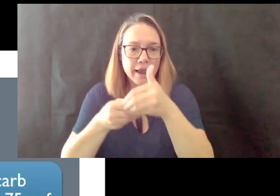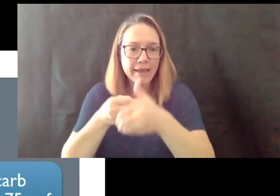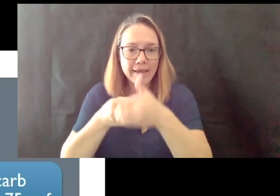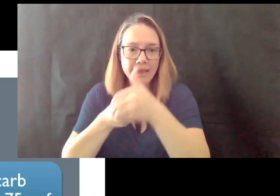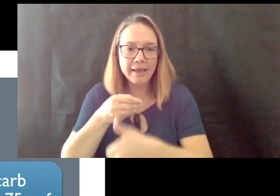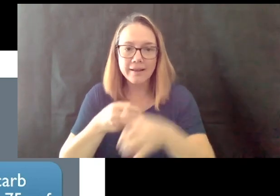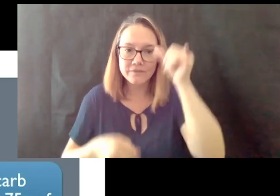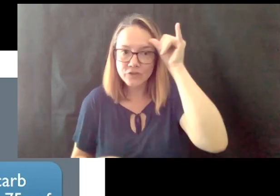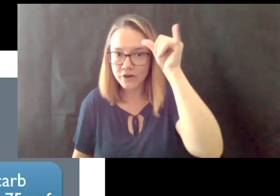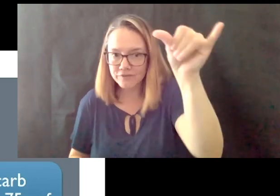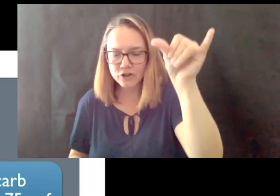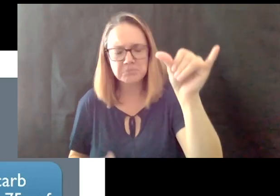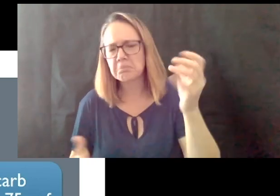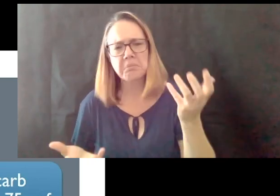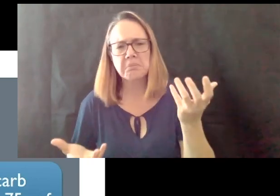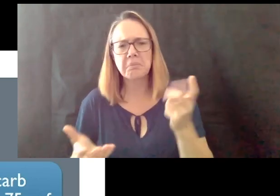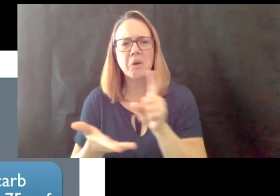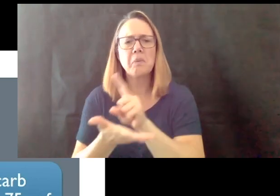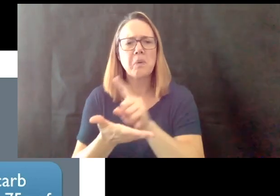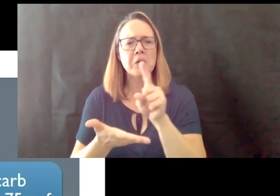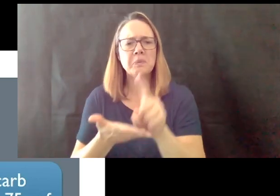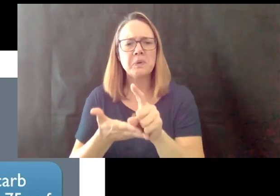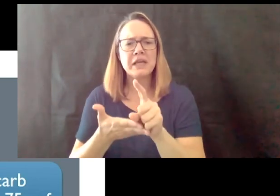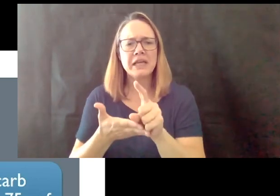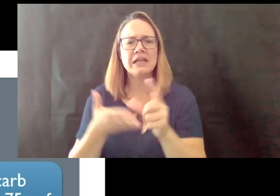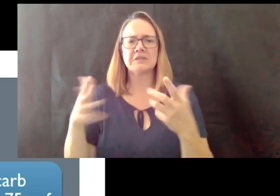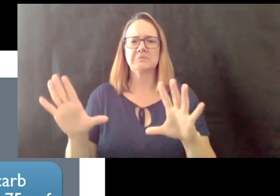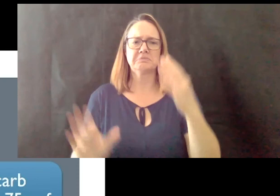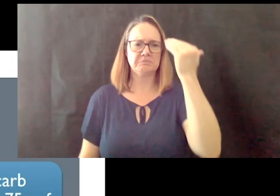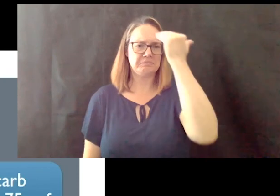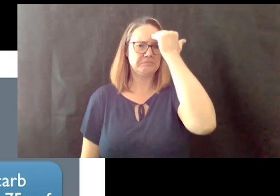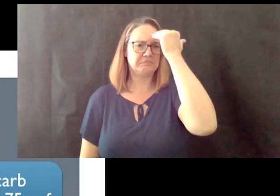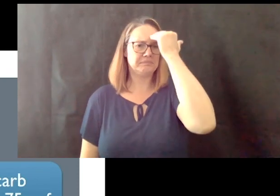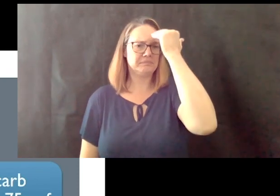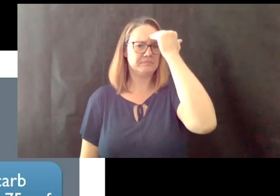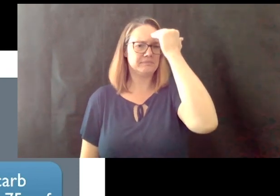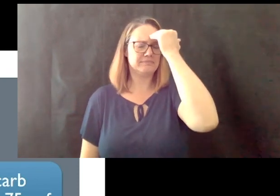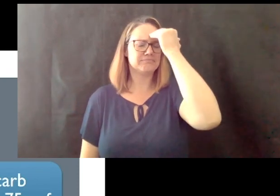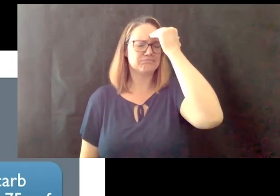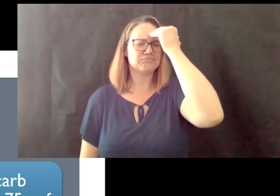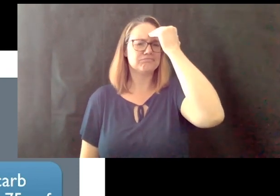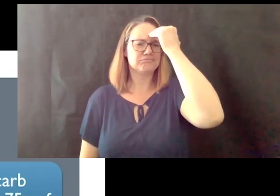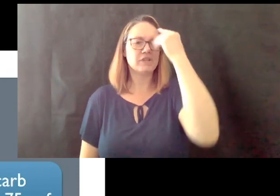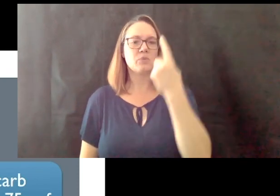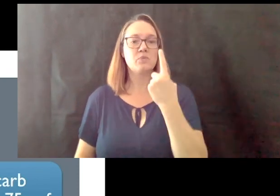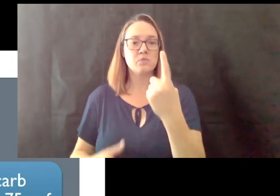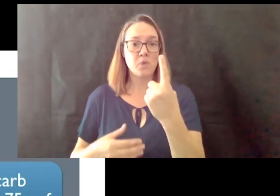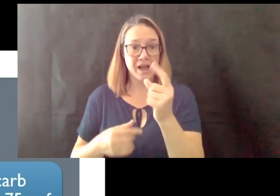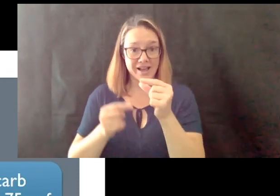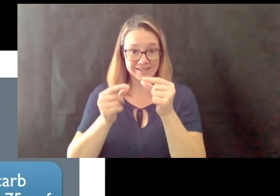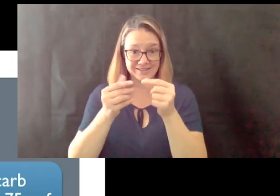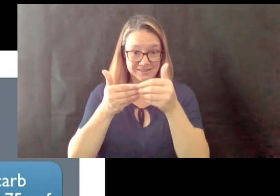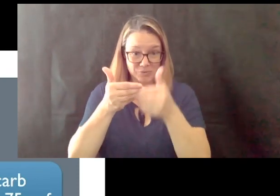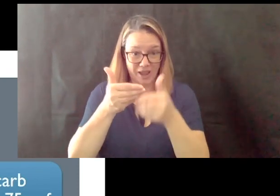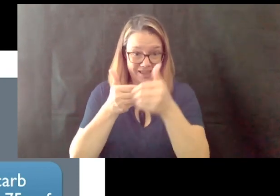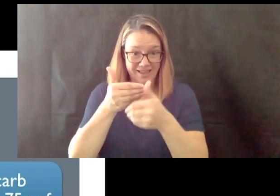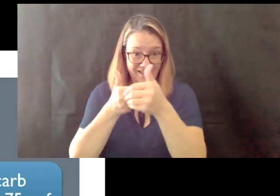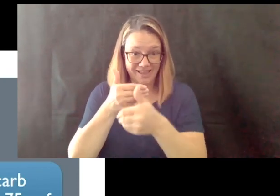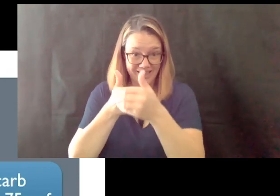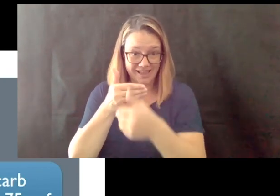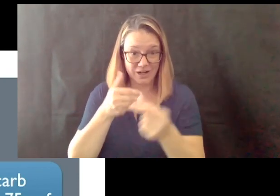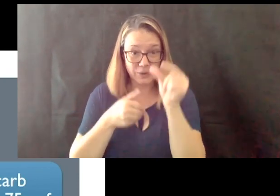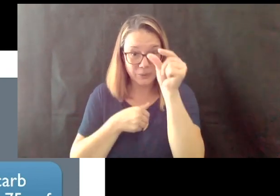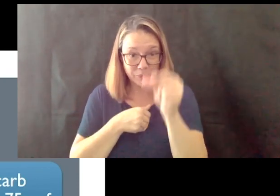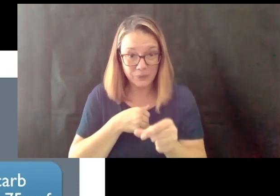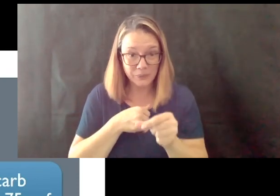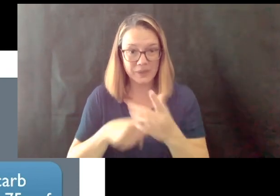bread every day for the rest of your life. I'm pretty certain that after 1 week, you would feel pretty confident that one piece of